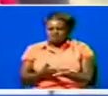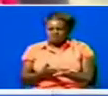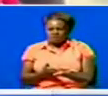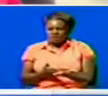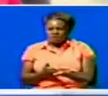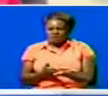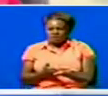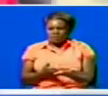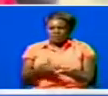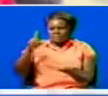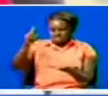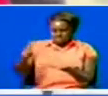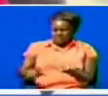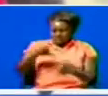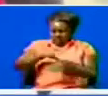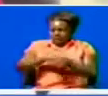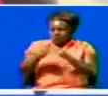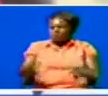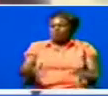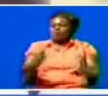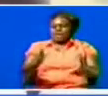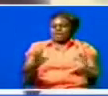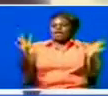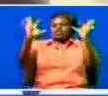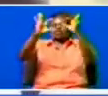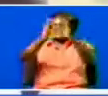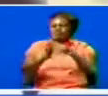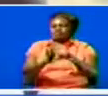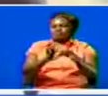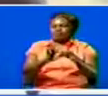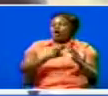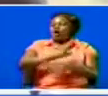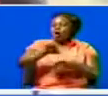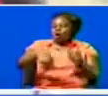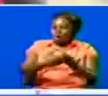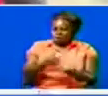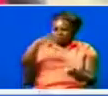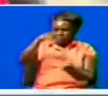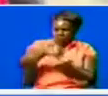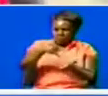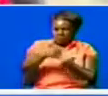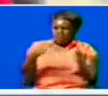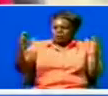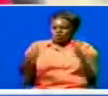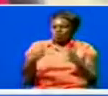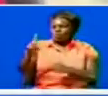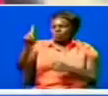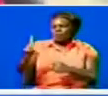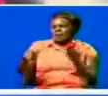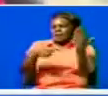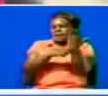katikati. Ni lazima tutafute mbinu ya kuungana ili zote tuingie katika zinga moja inaitwa